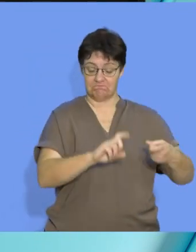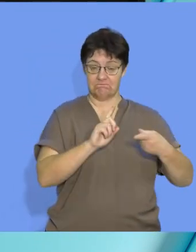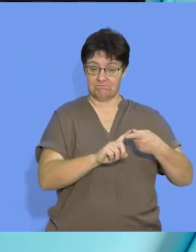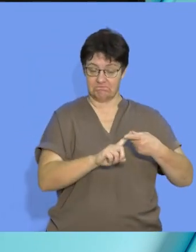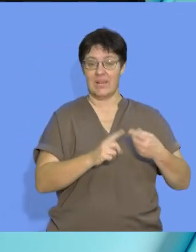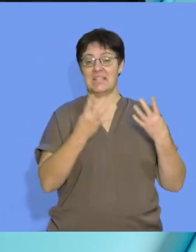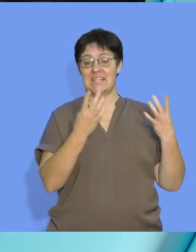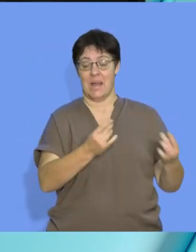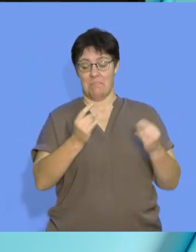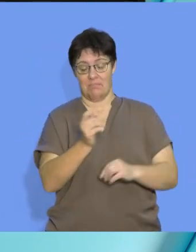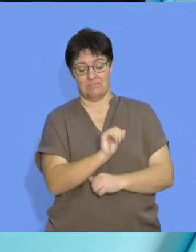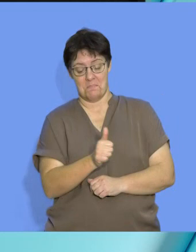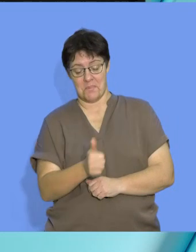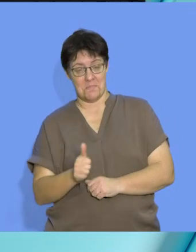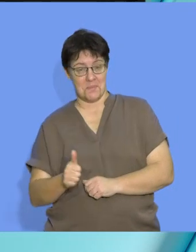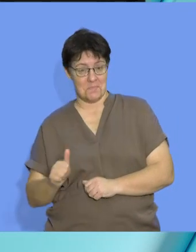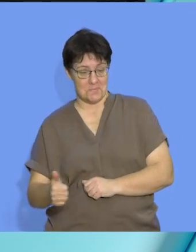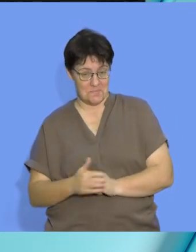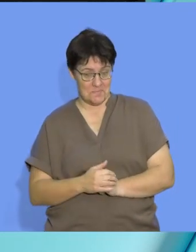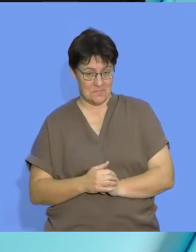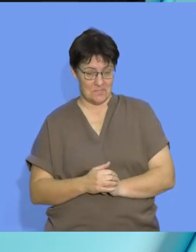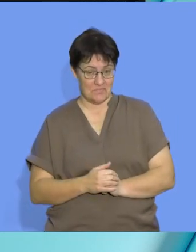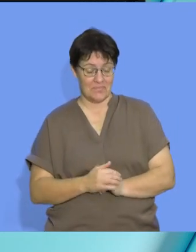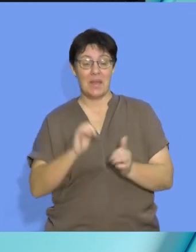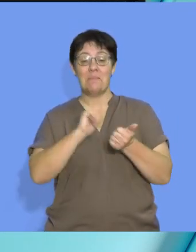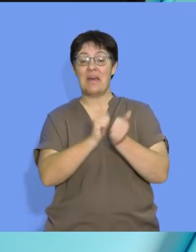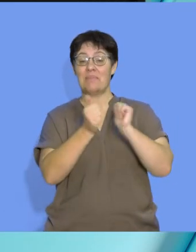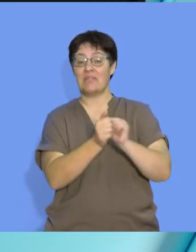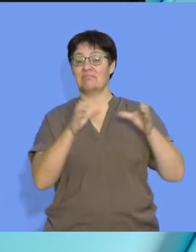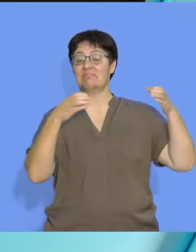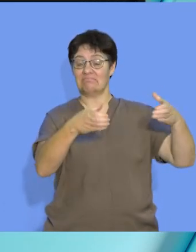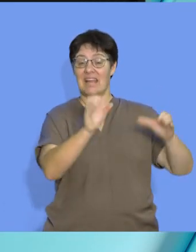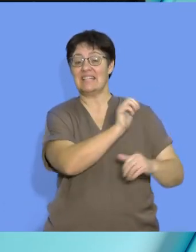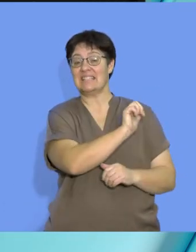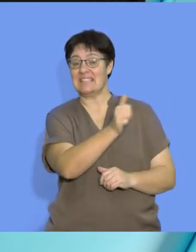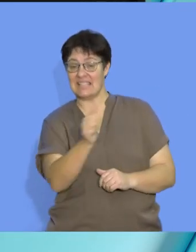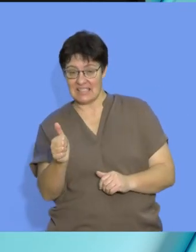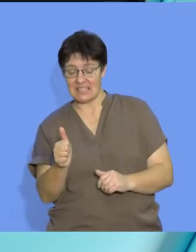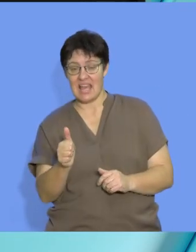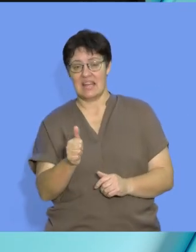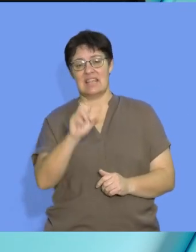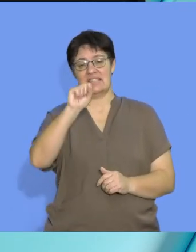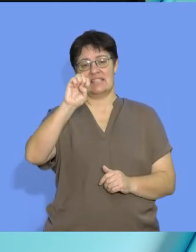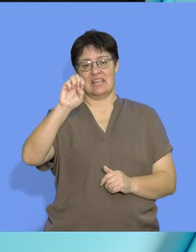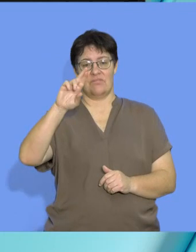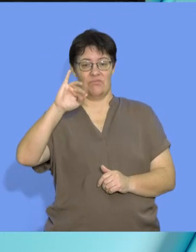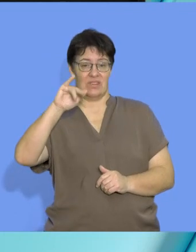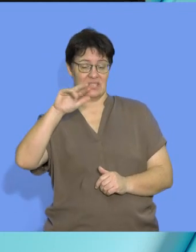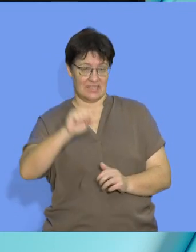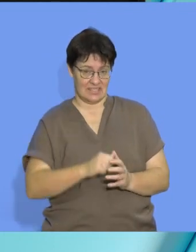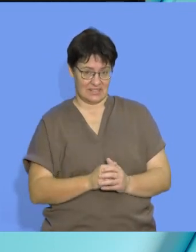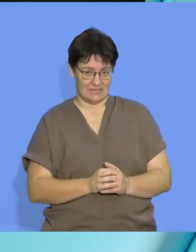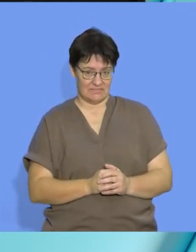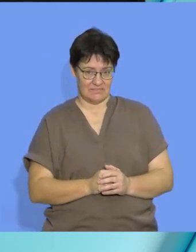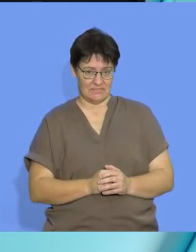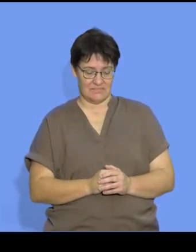number sequences. This falls under the greater mathematics section of sequences and series. Great.